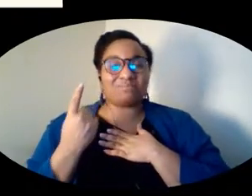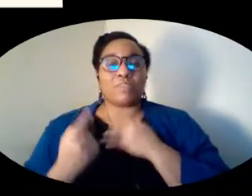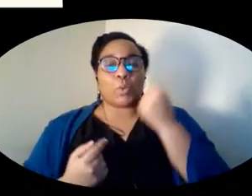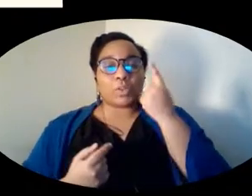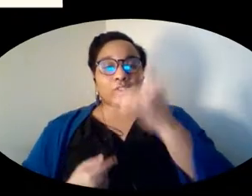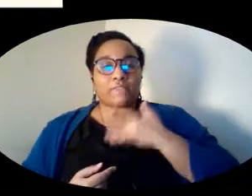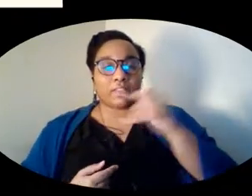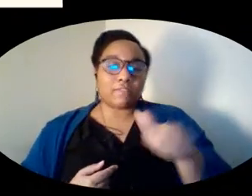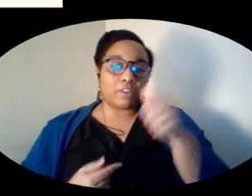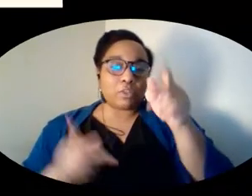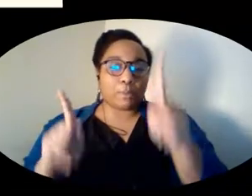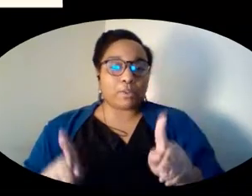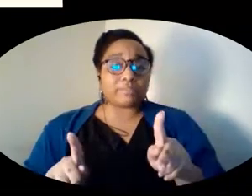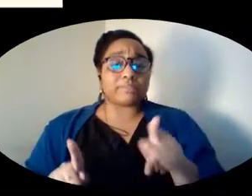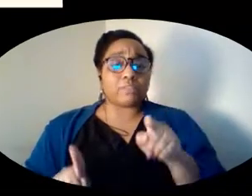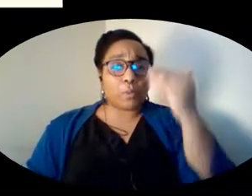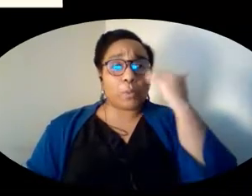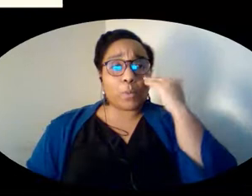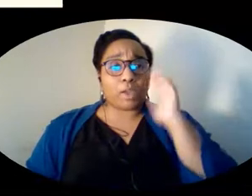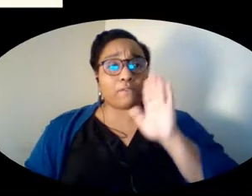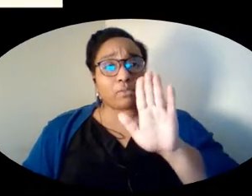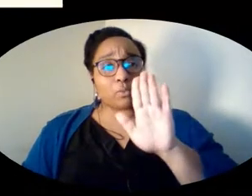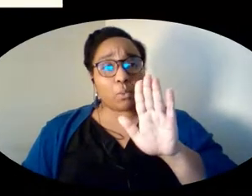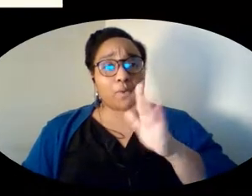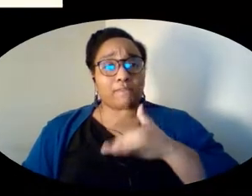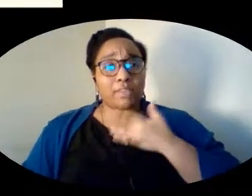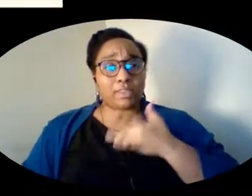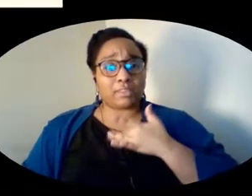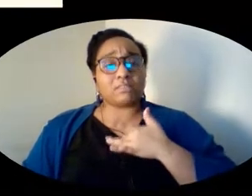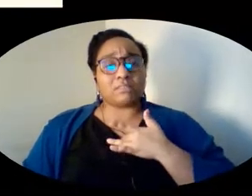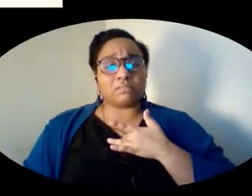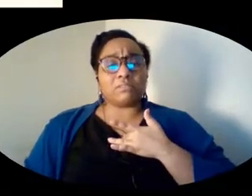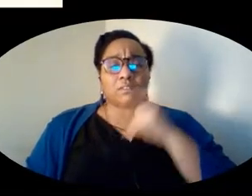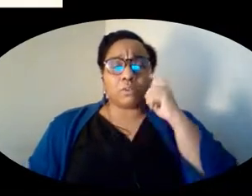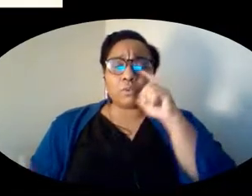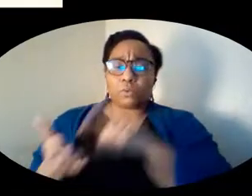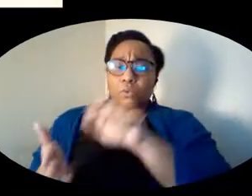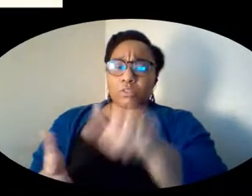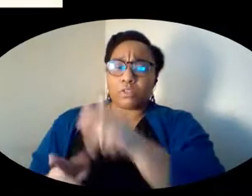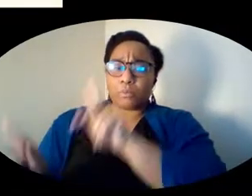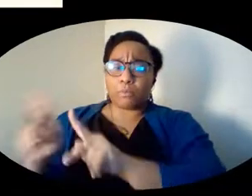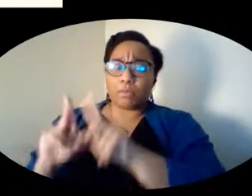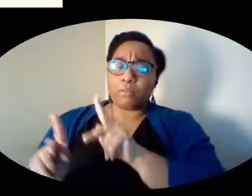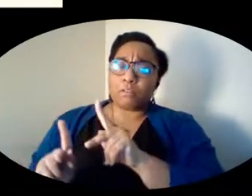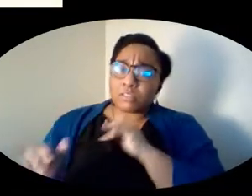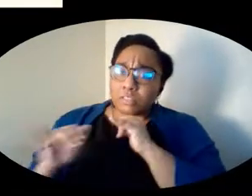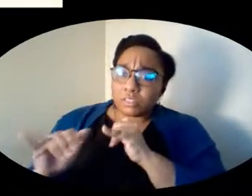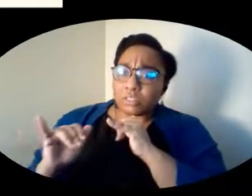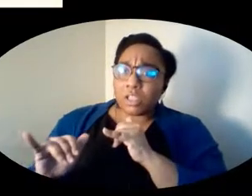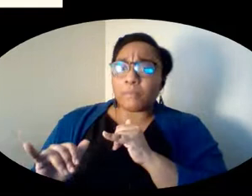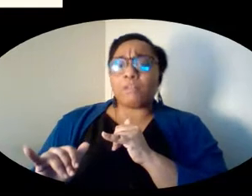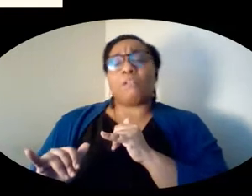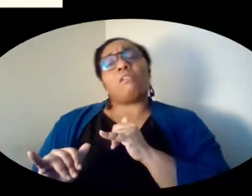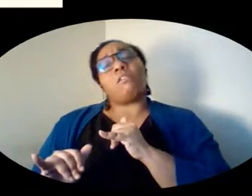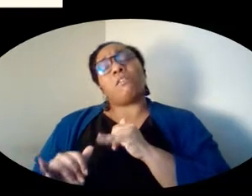person. When you're aware of your own feelings, you can notice when other people are going through emotions